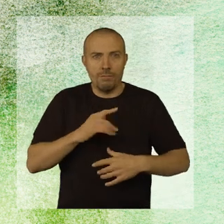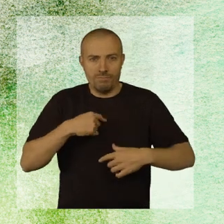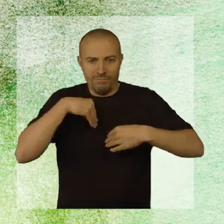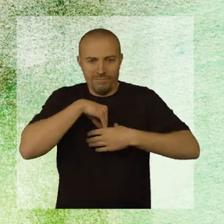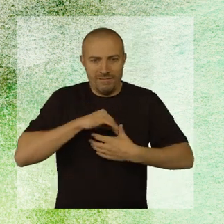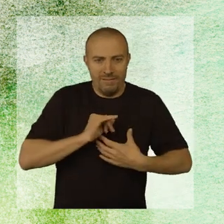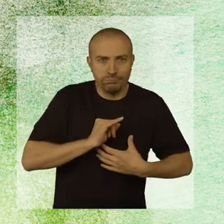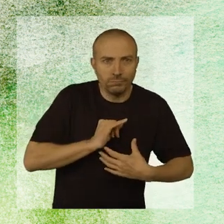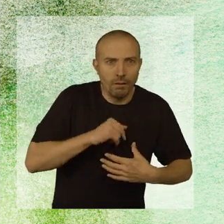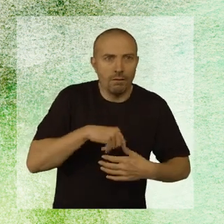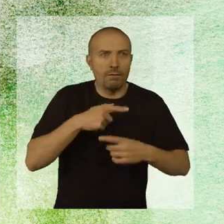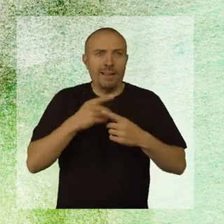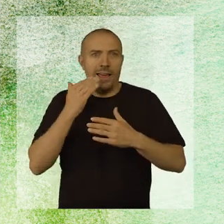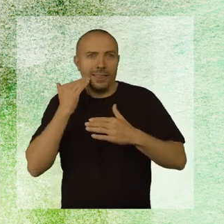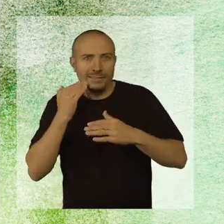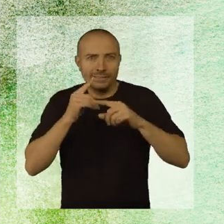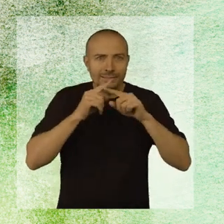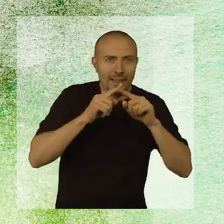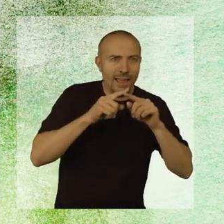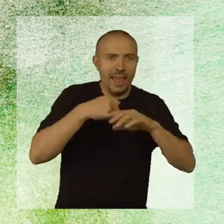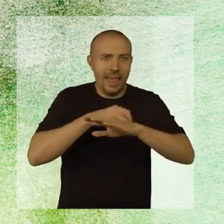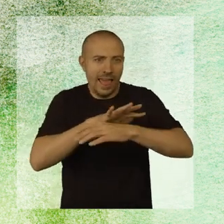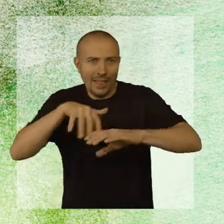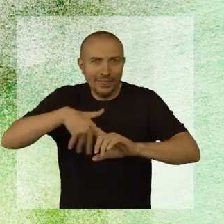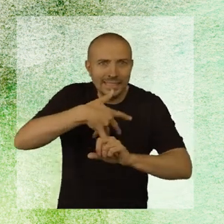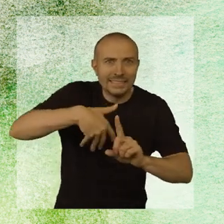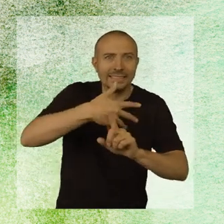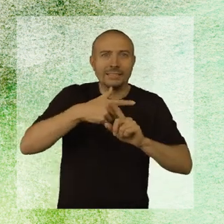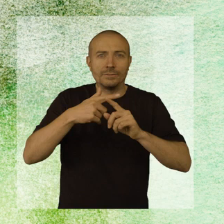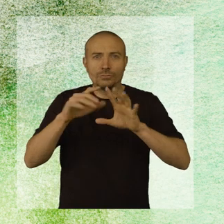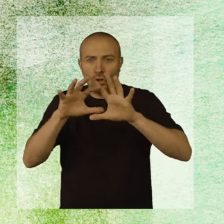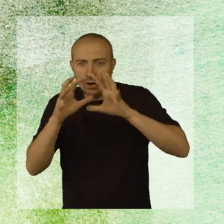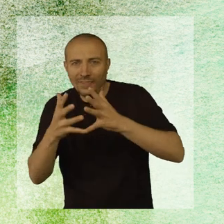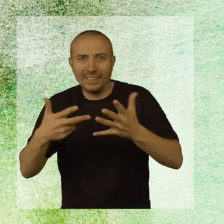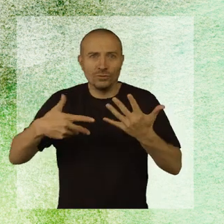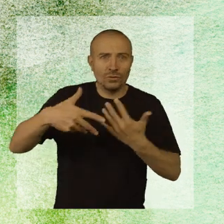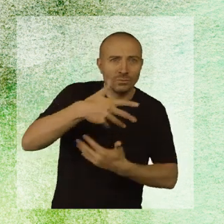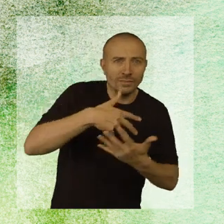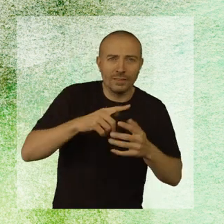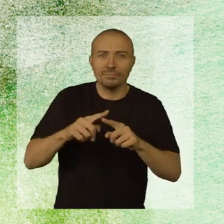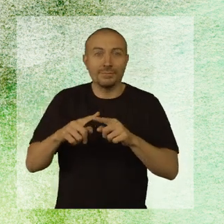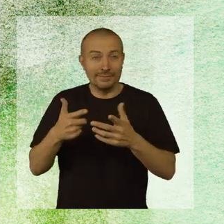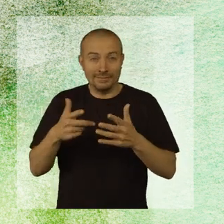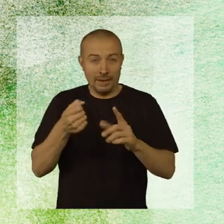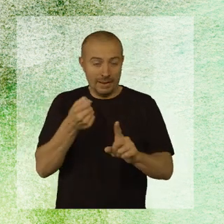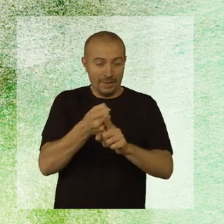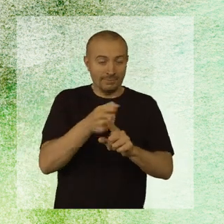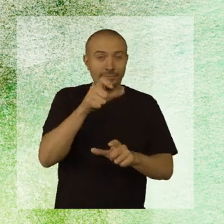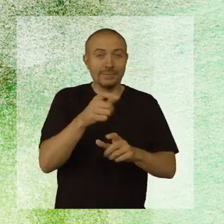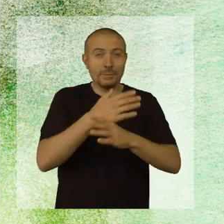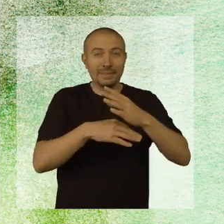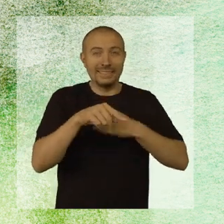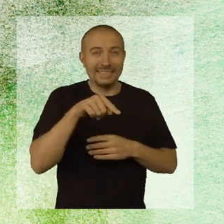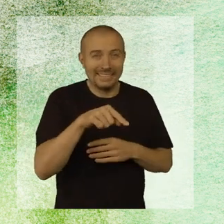social categories like gender, ethnicity, geography, social and geographical conditions. All this